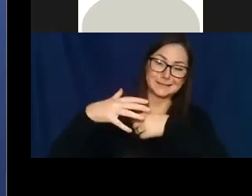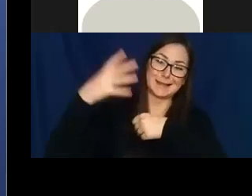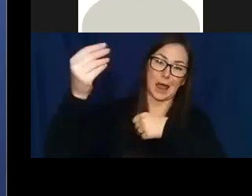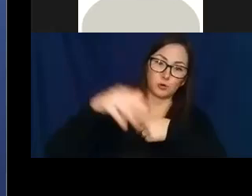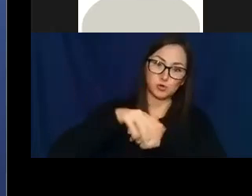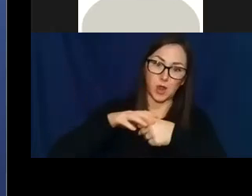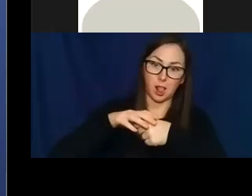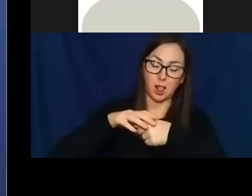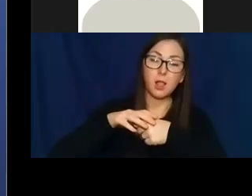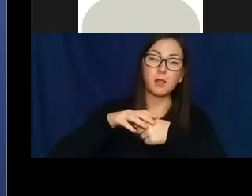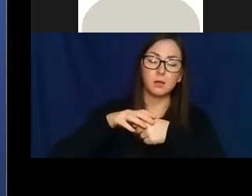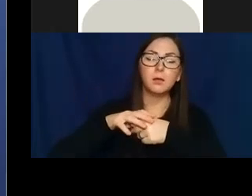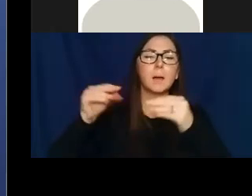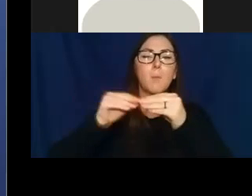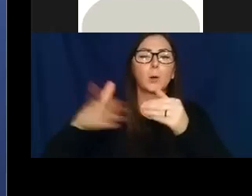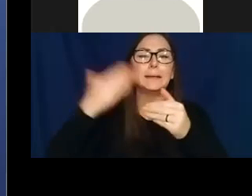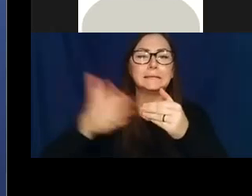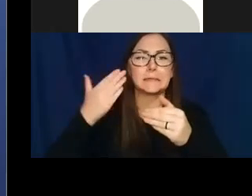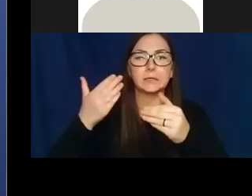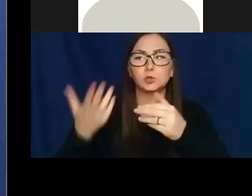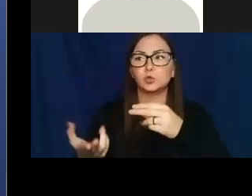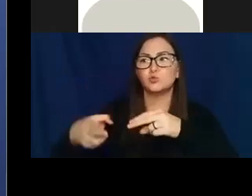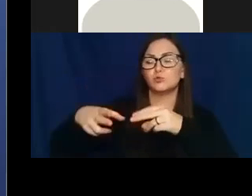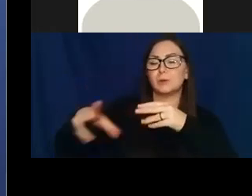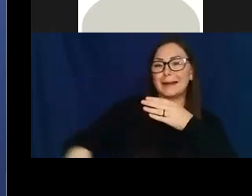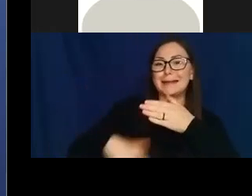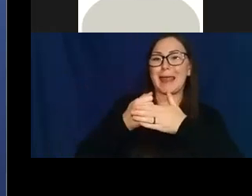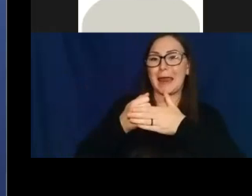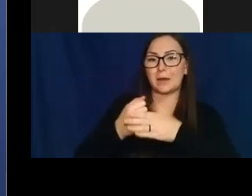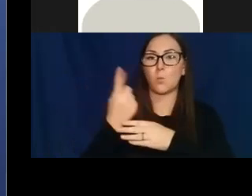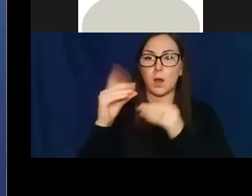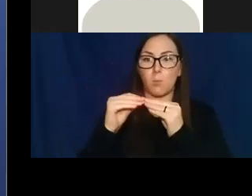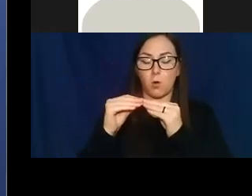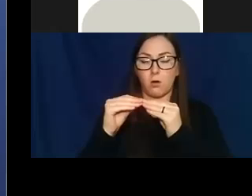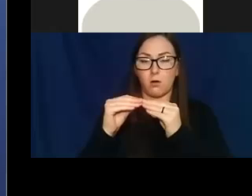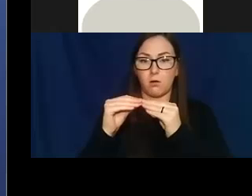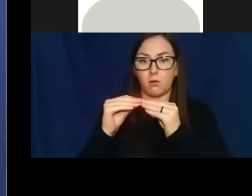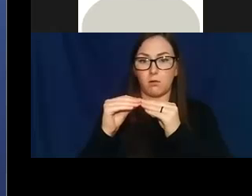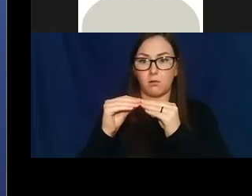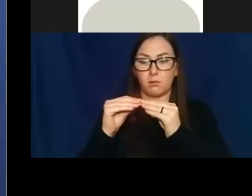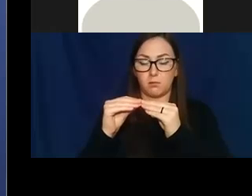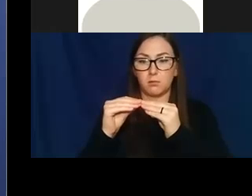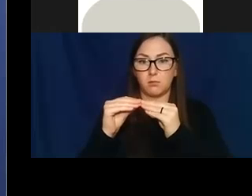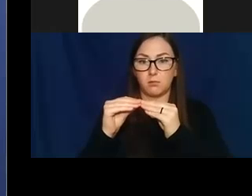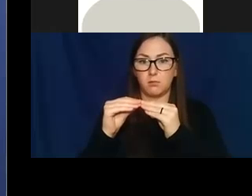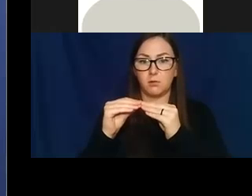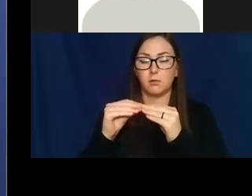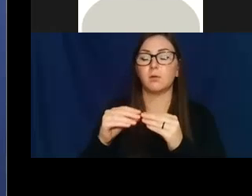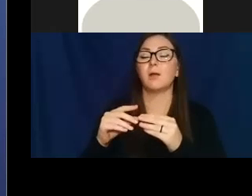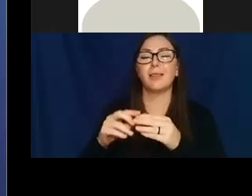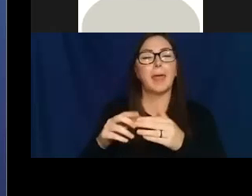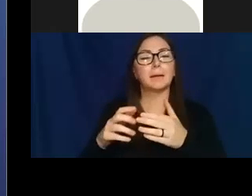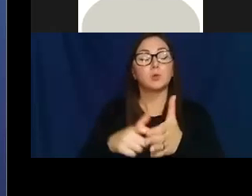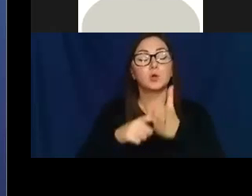gain 1 more electron to give us the 8 than to get rid of 7 electrons. It would take too much energy. On the other end of the